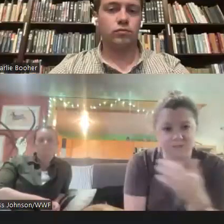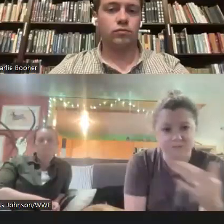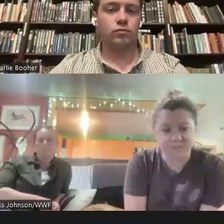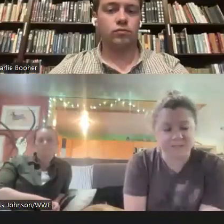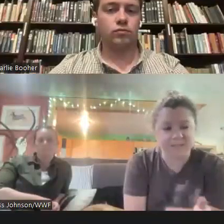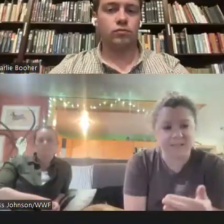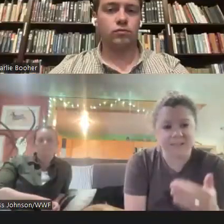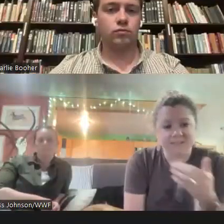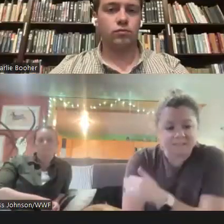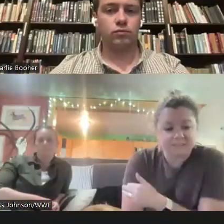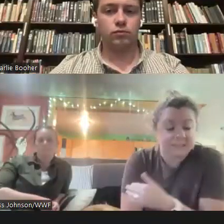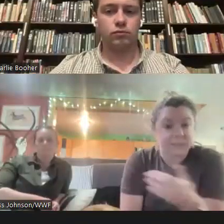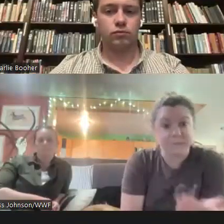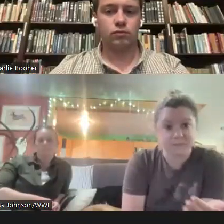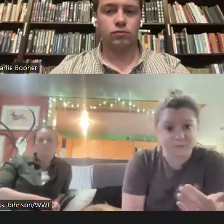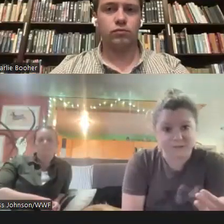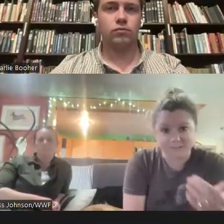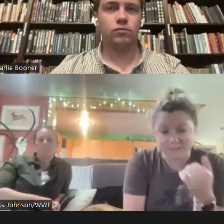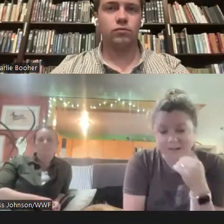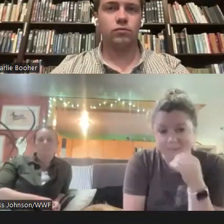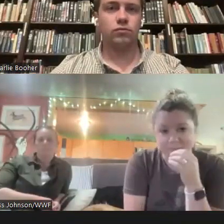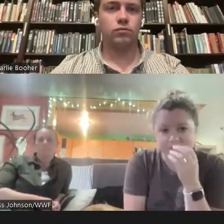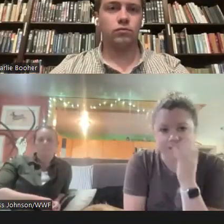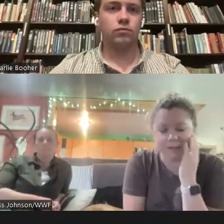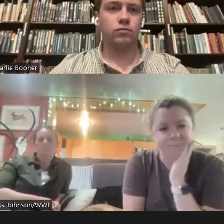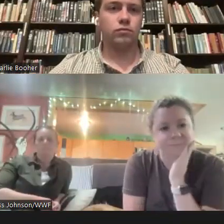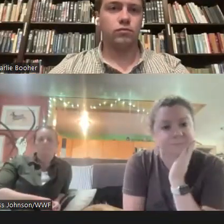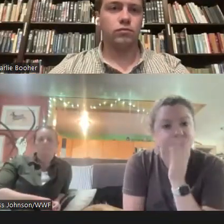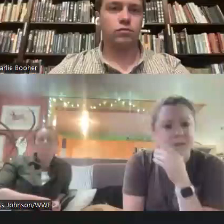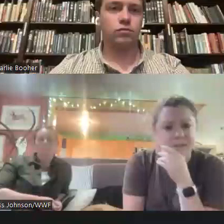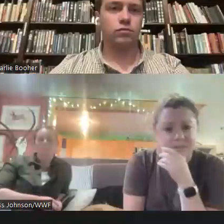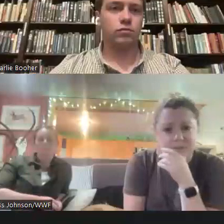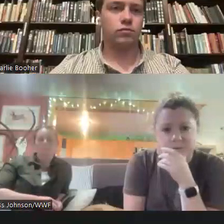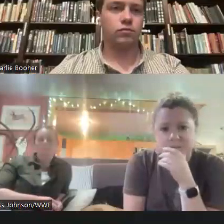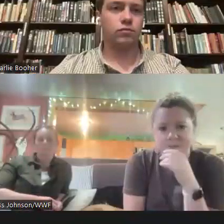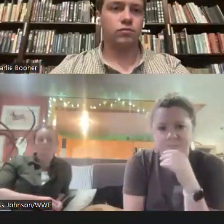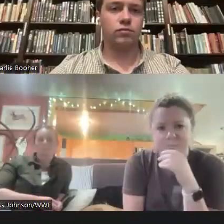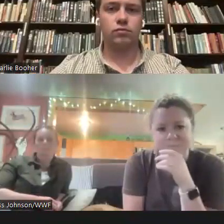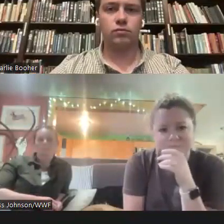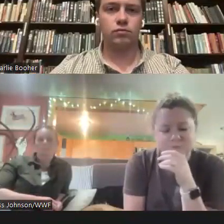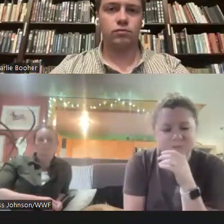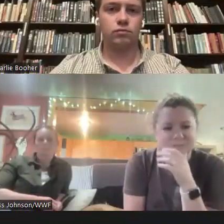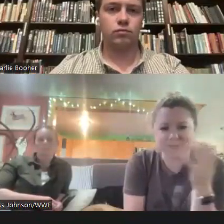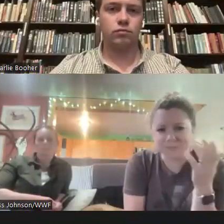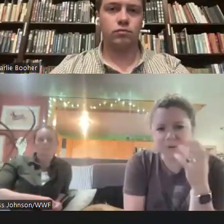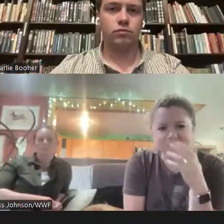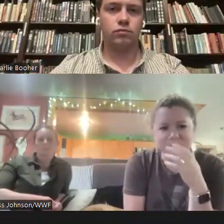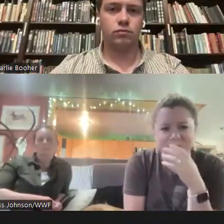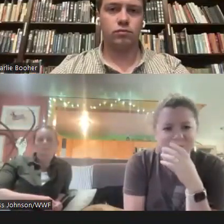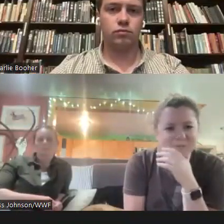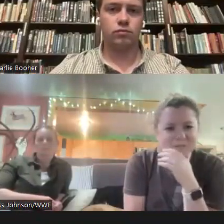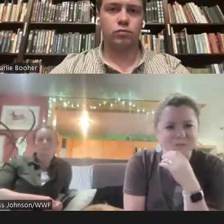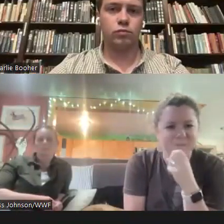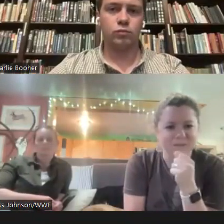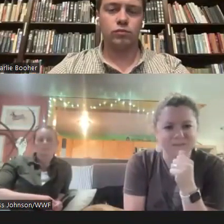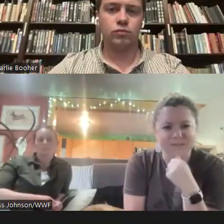changes are evolving and as these hiccups that we're finding are happening. And so just as